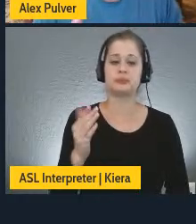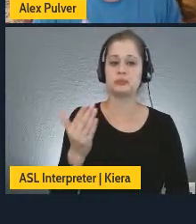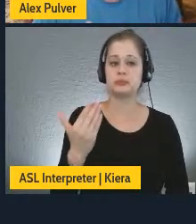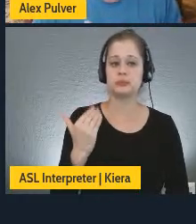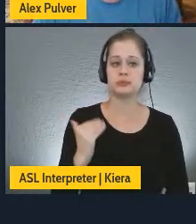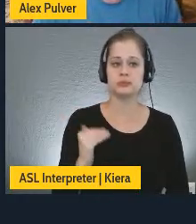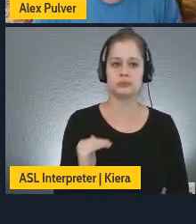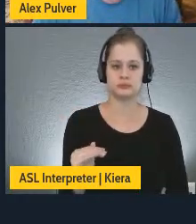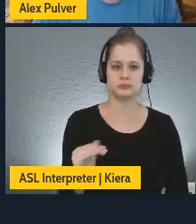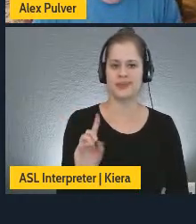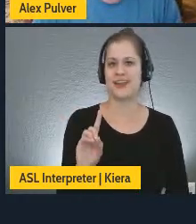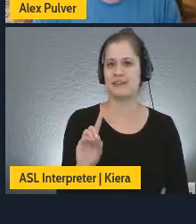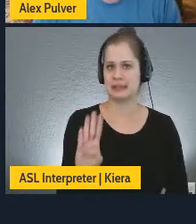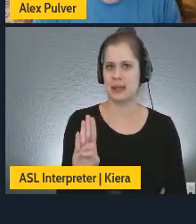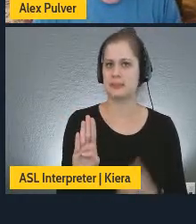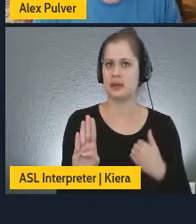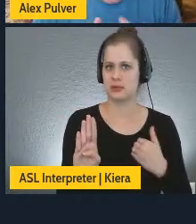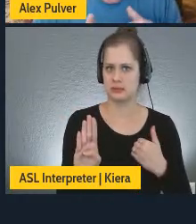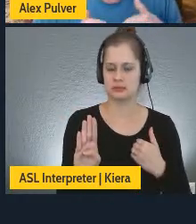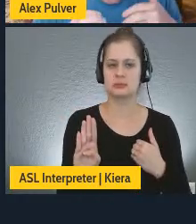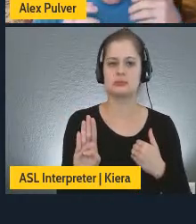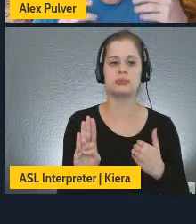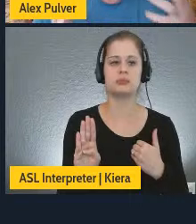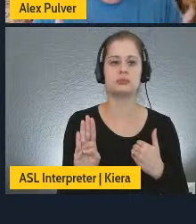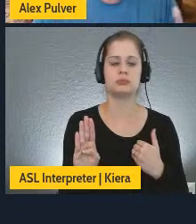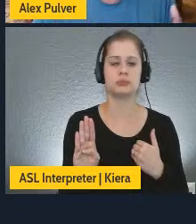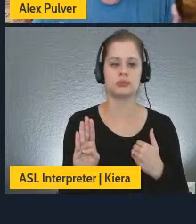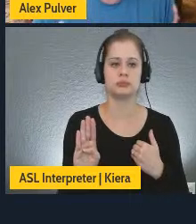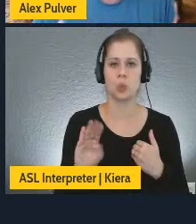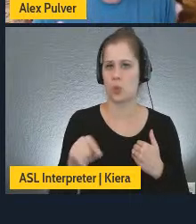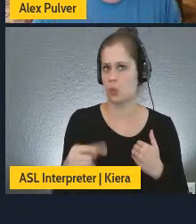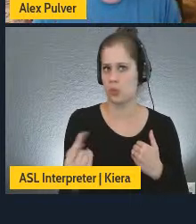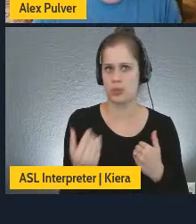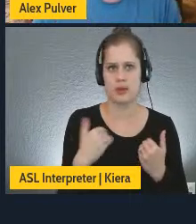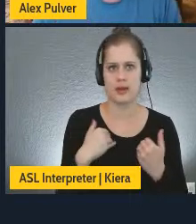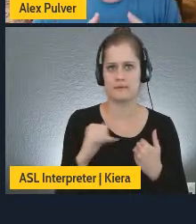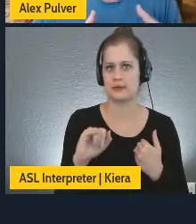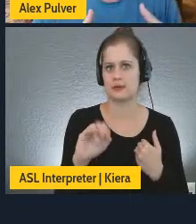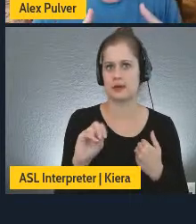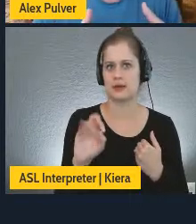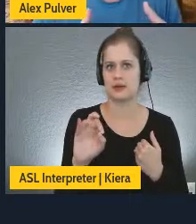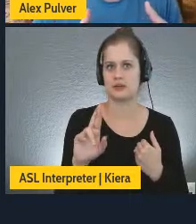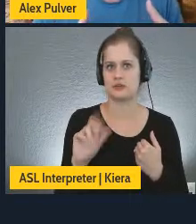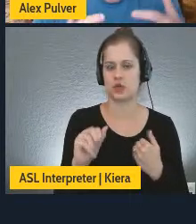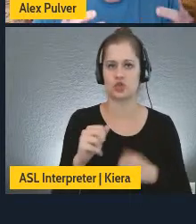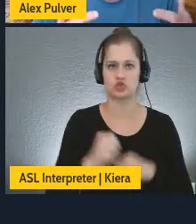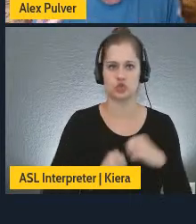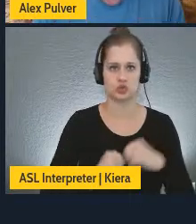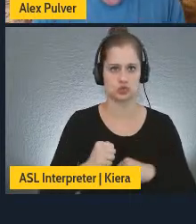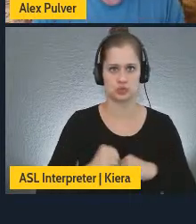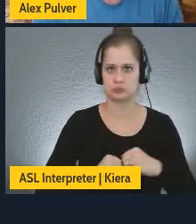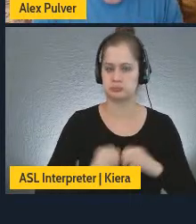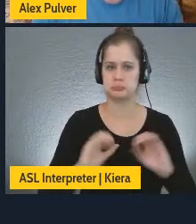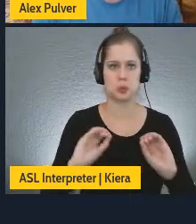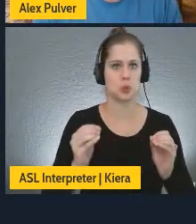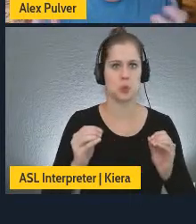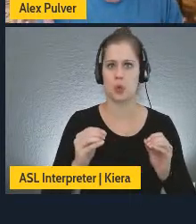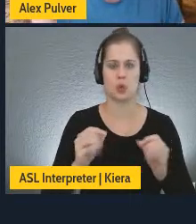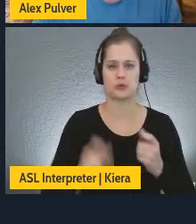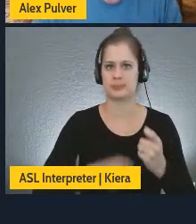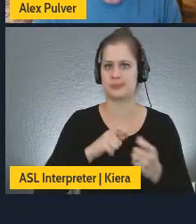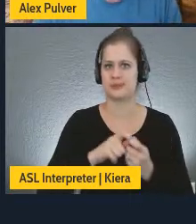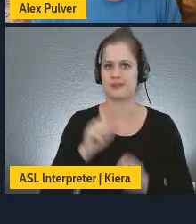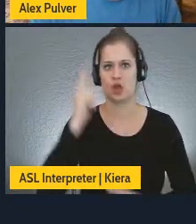then I have a database, for example, which only has infrastructure because there is no custom logic I need to add to this,